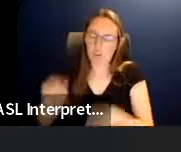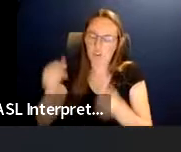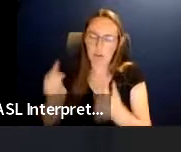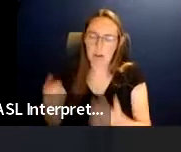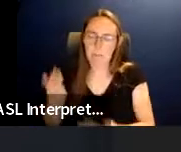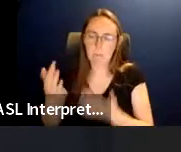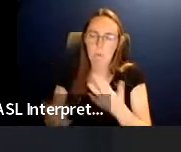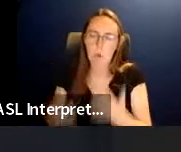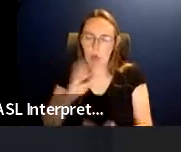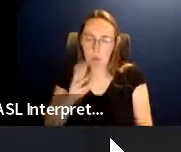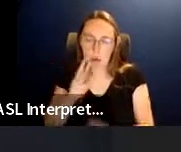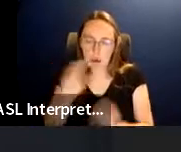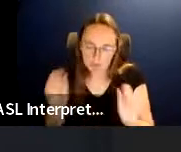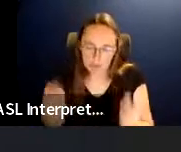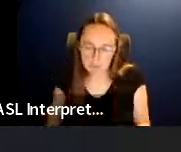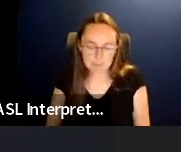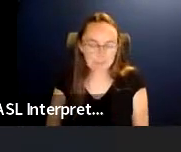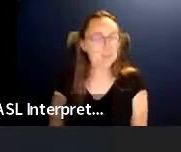way.